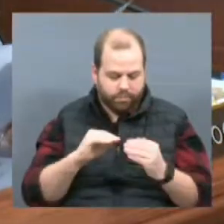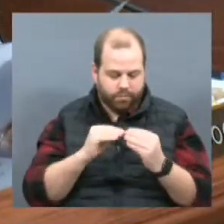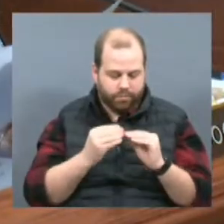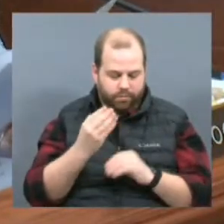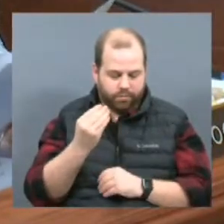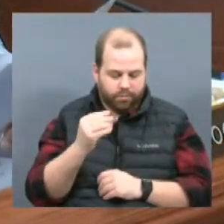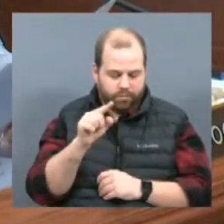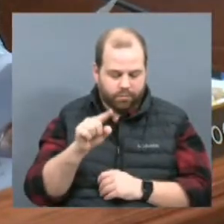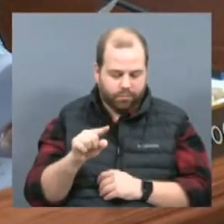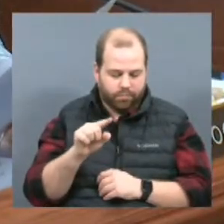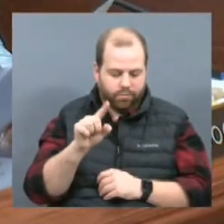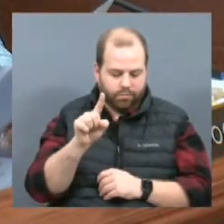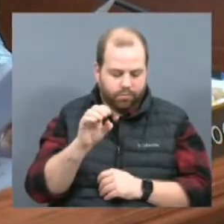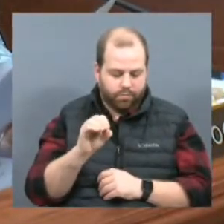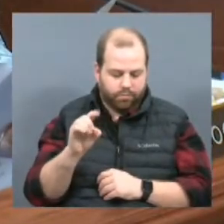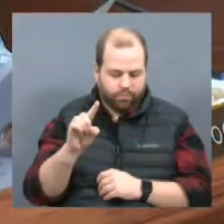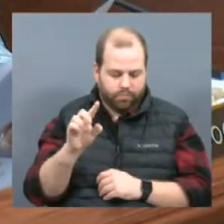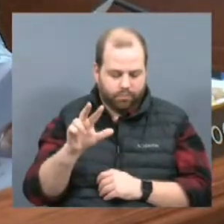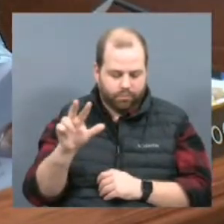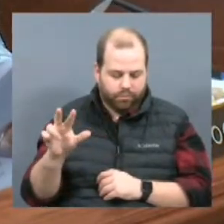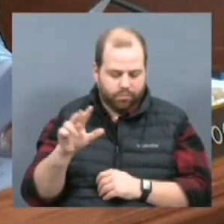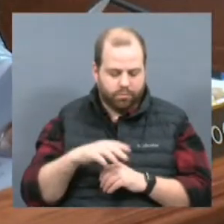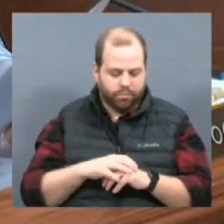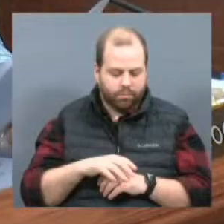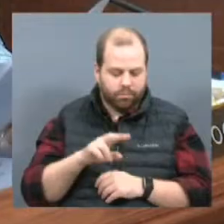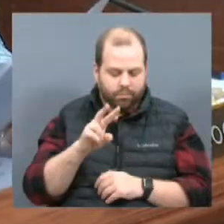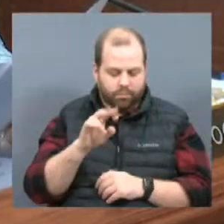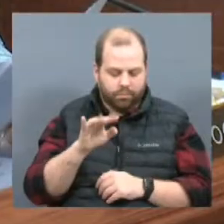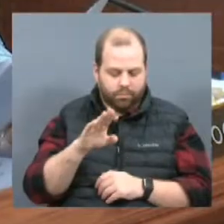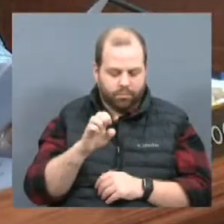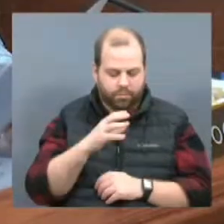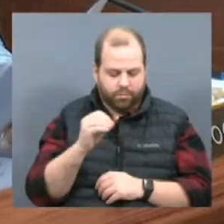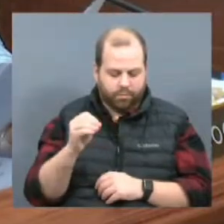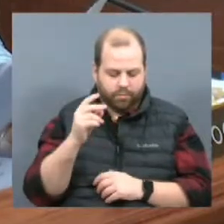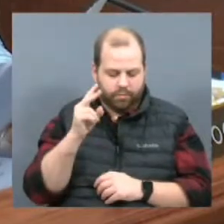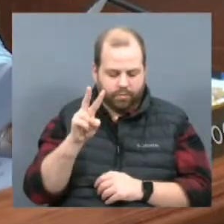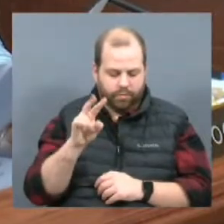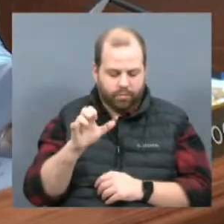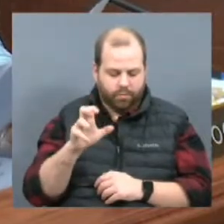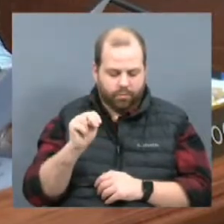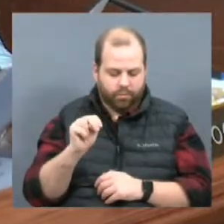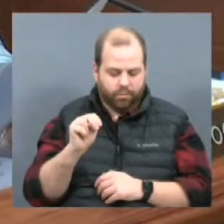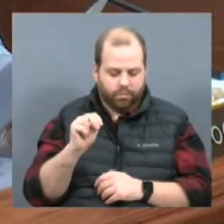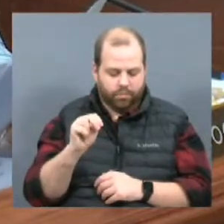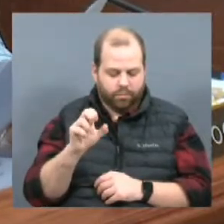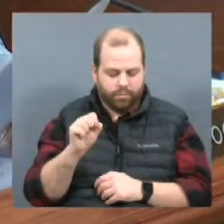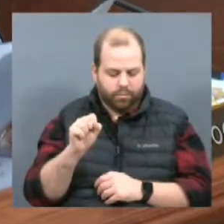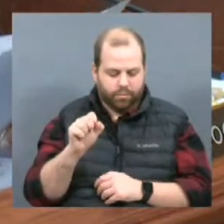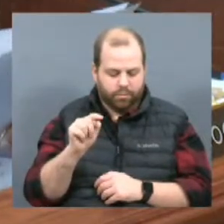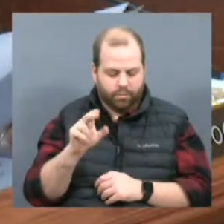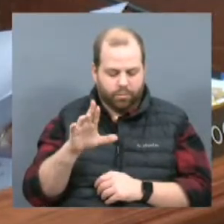Z 10,133, Vibe and Vision Content Studio Event Center, CUP,